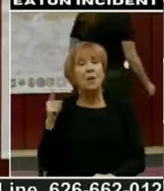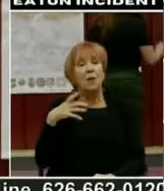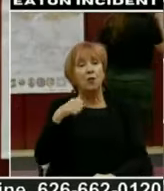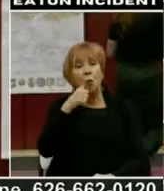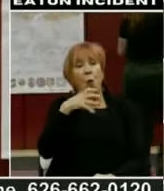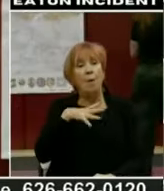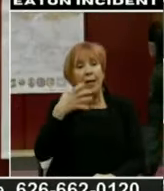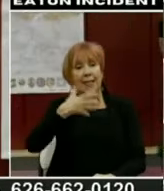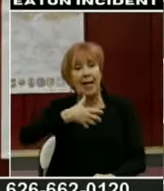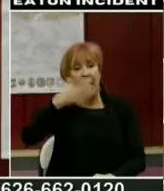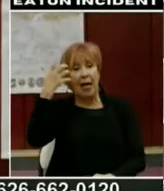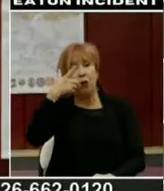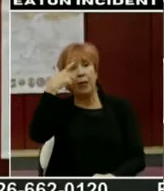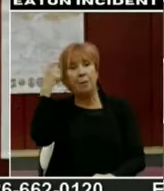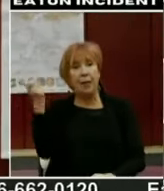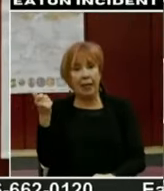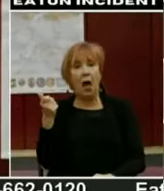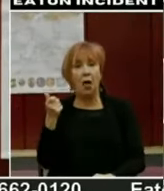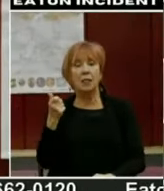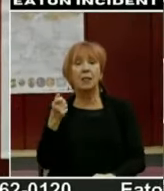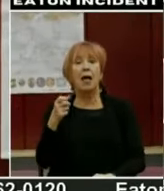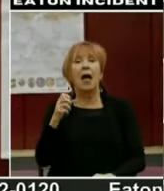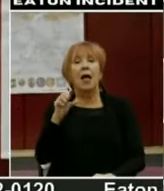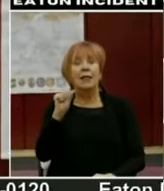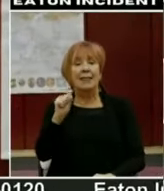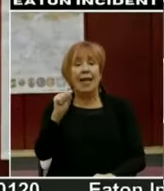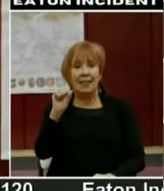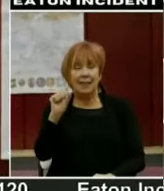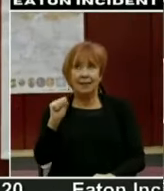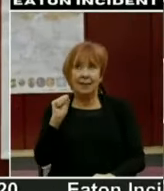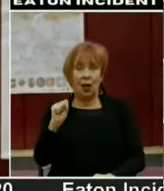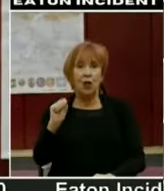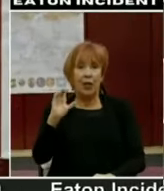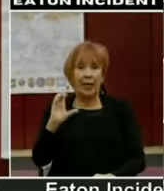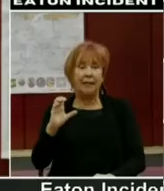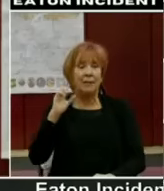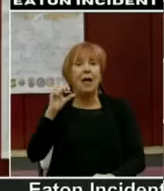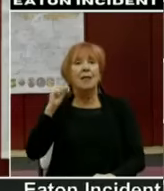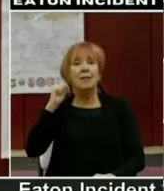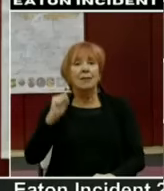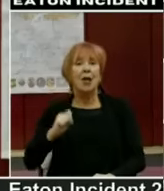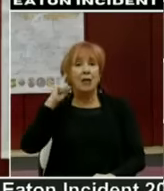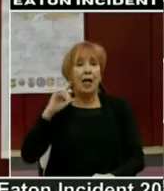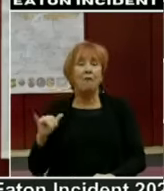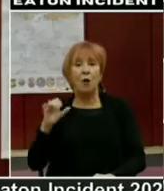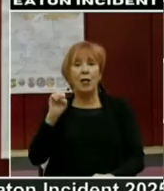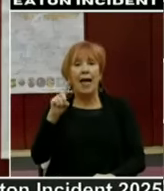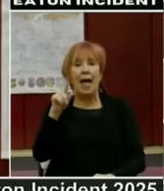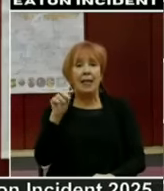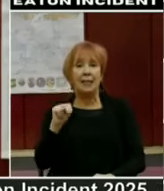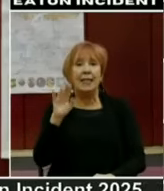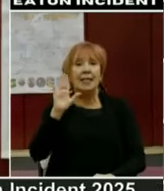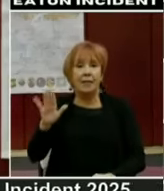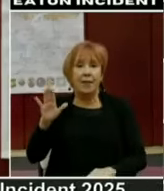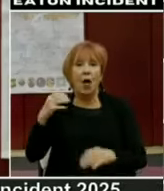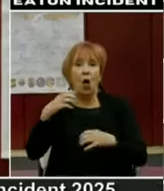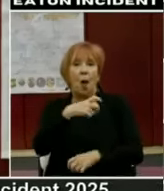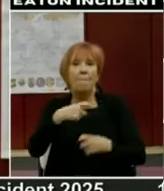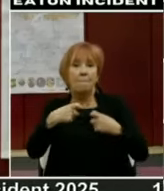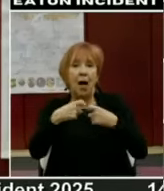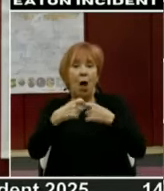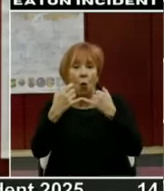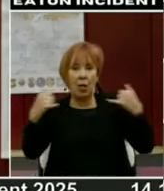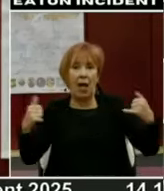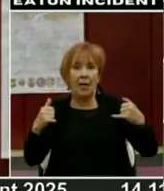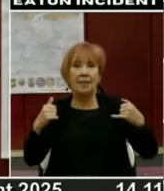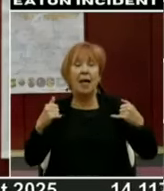I want to talk a bit more about the danger that still lies ahead. Several of the fire personnel have talked about we're still continuing